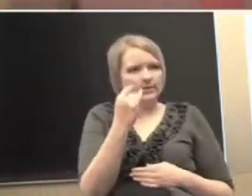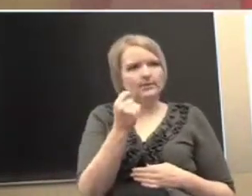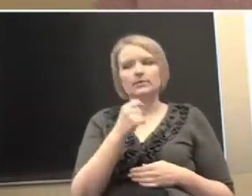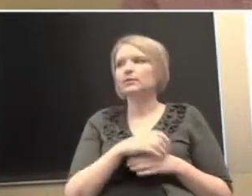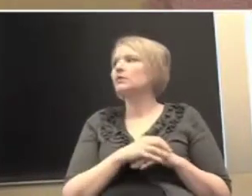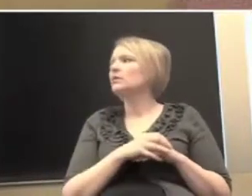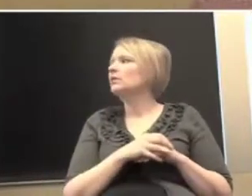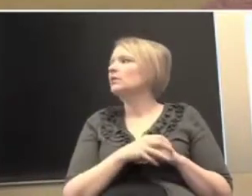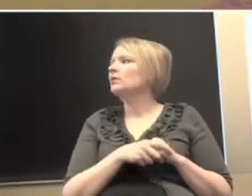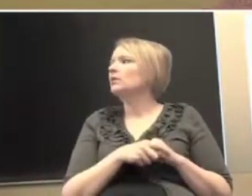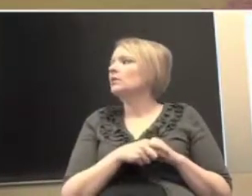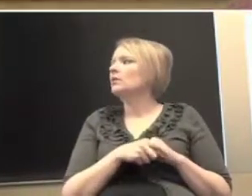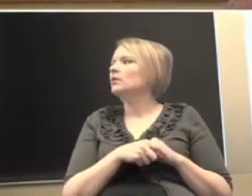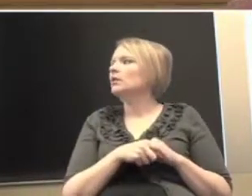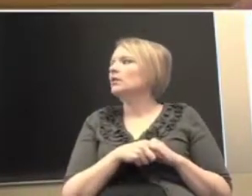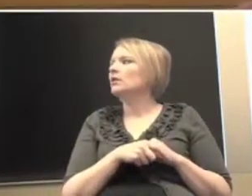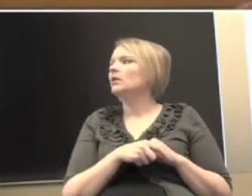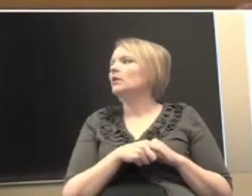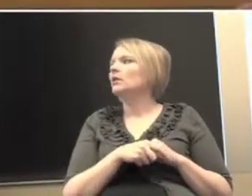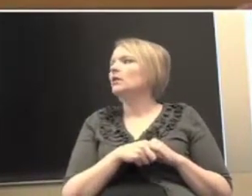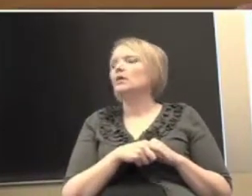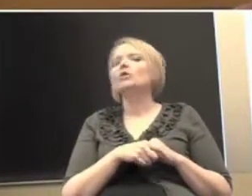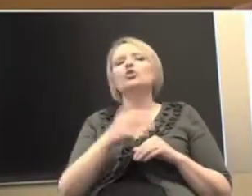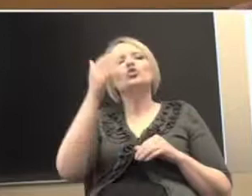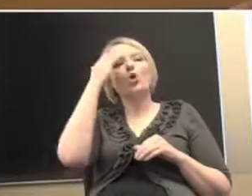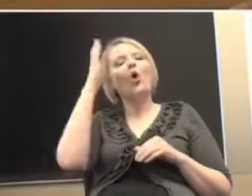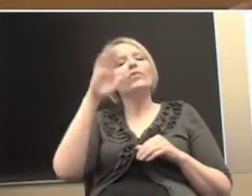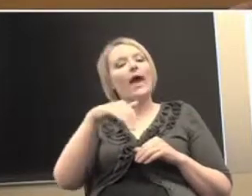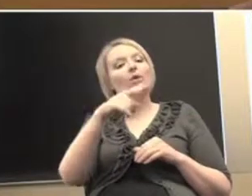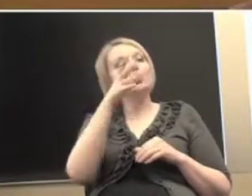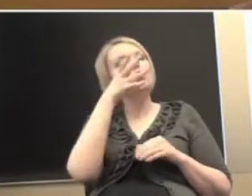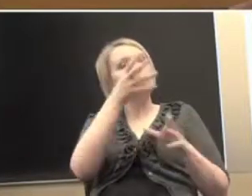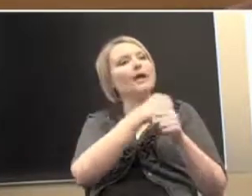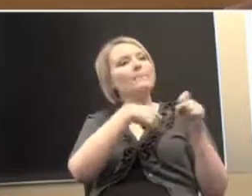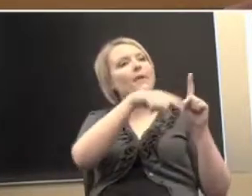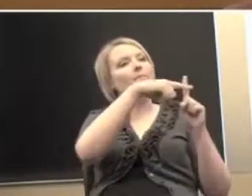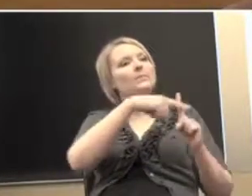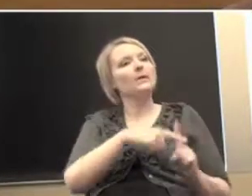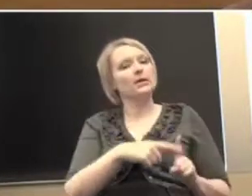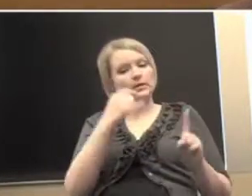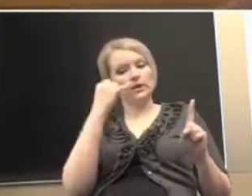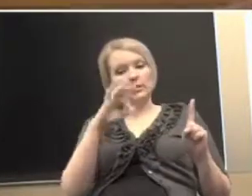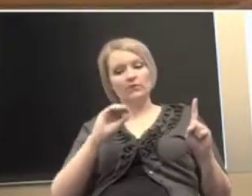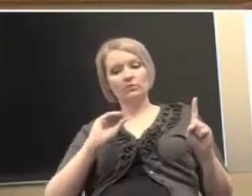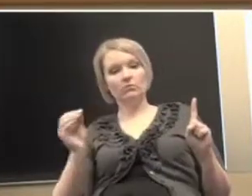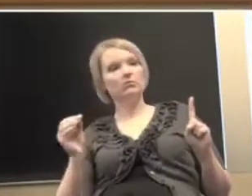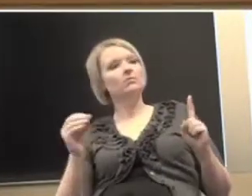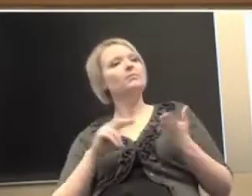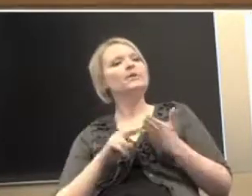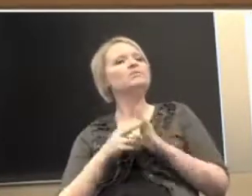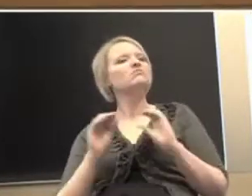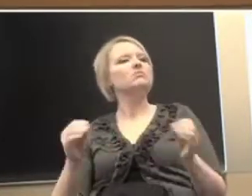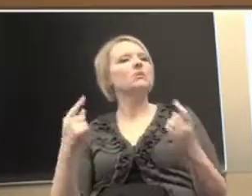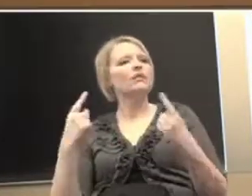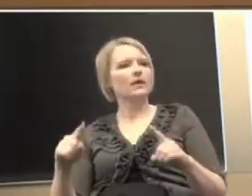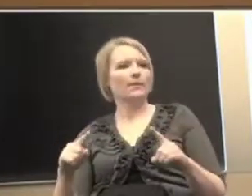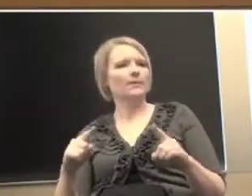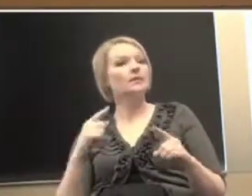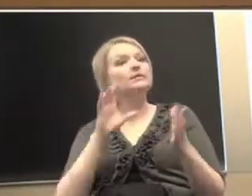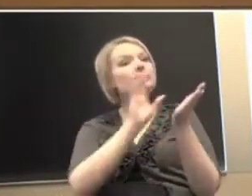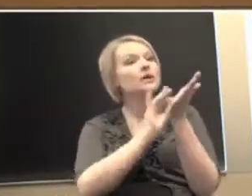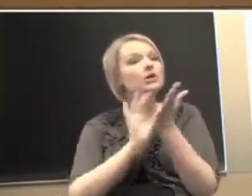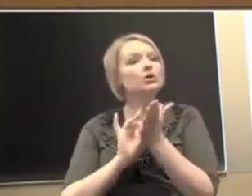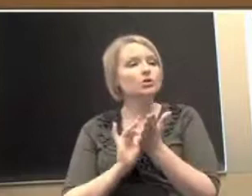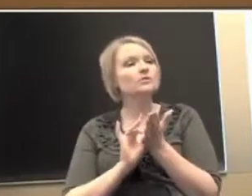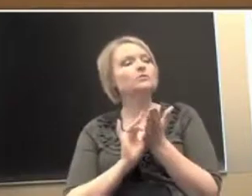just so that all I'm going to give you ever is positives. Okay. If there's nothing there, it means it didn't happen. You've still got information. Stickers is what Yeah. we're